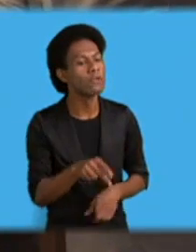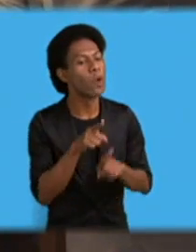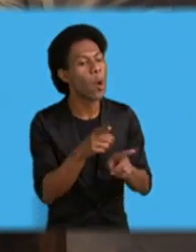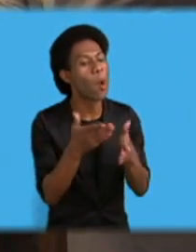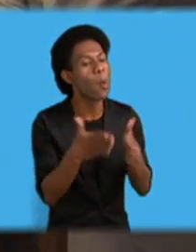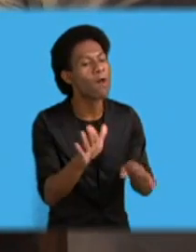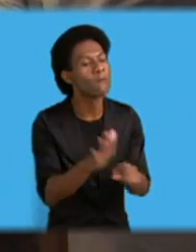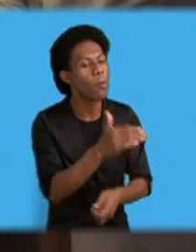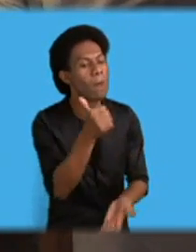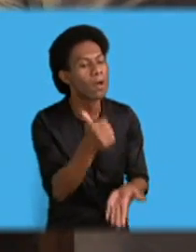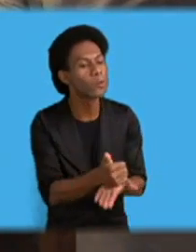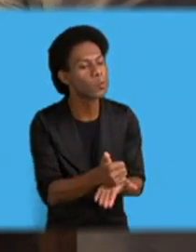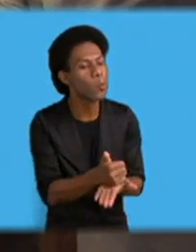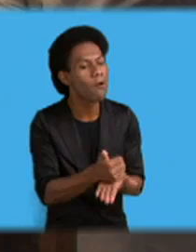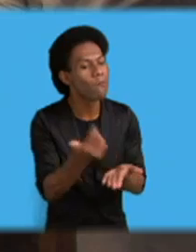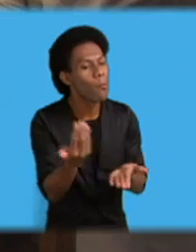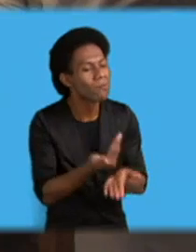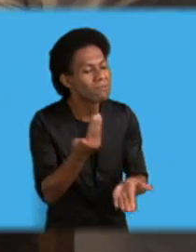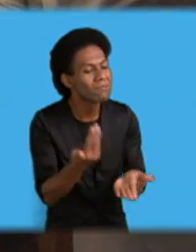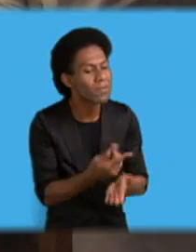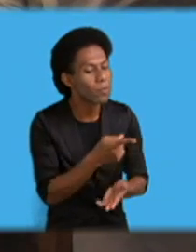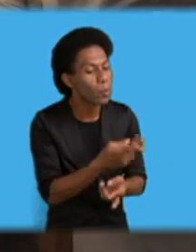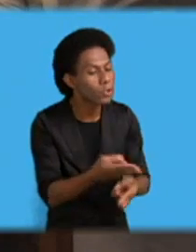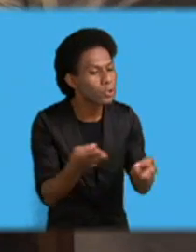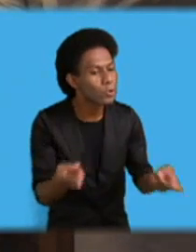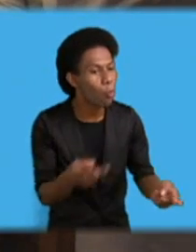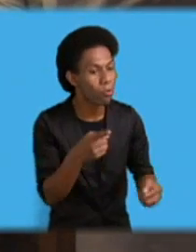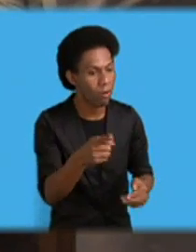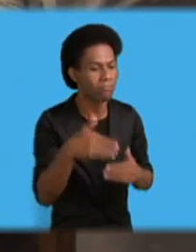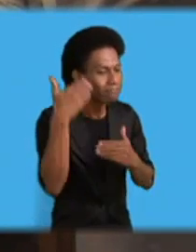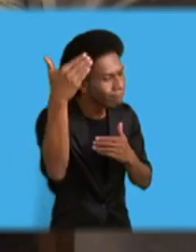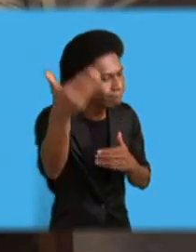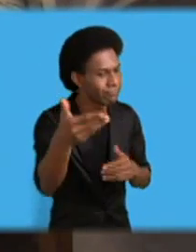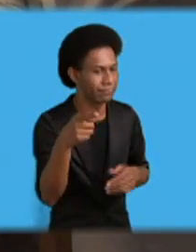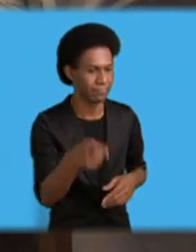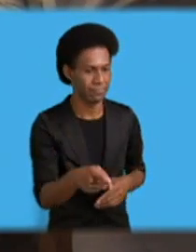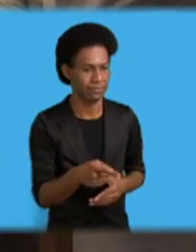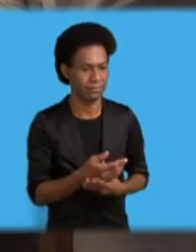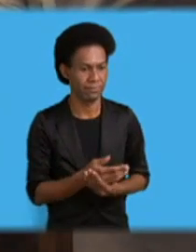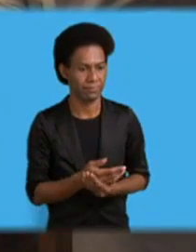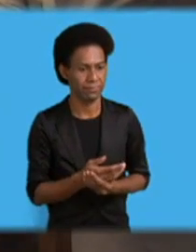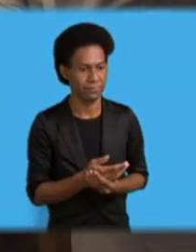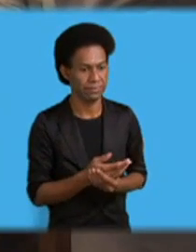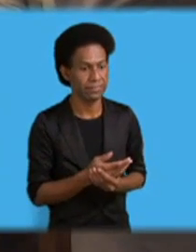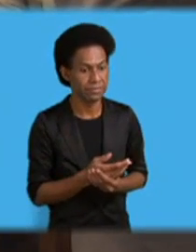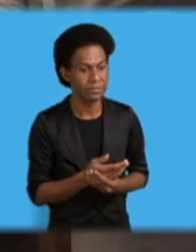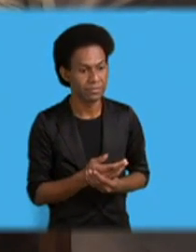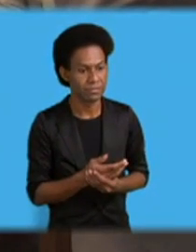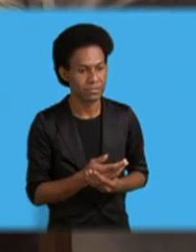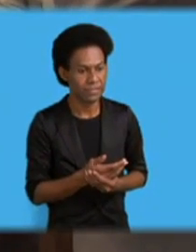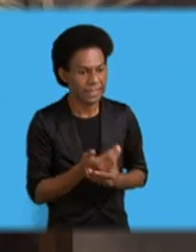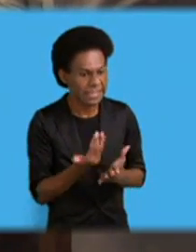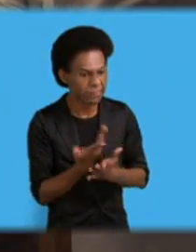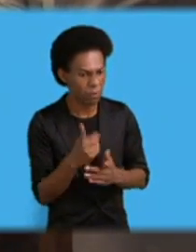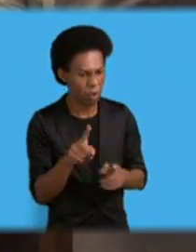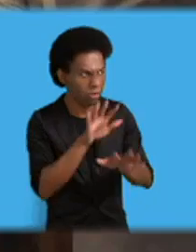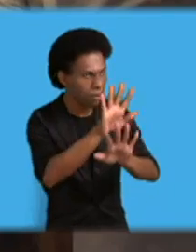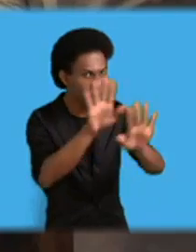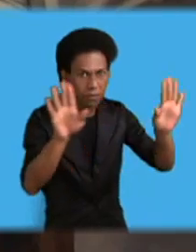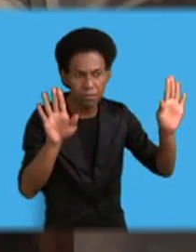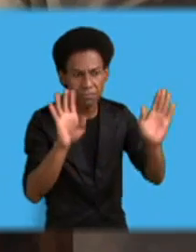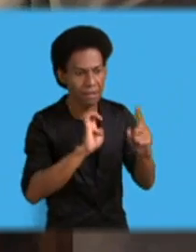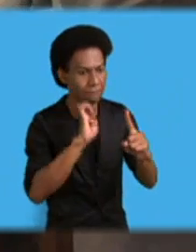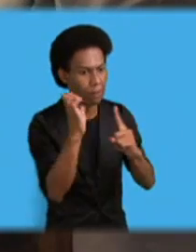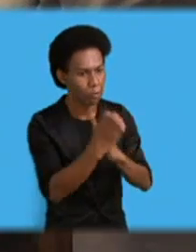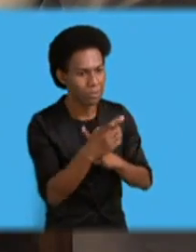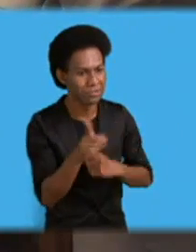future generation. Under the Aichi Target of the conservation of biodiversity, Fiji has committed to expand the total